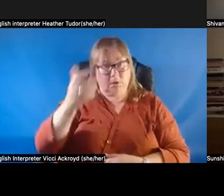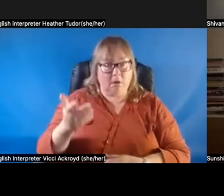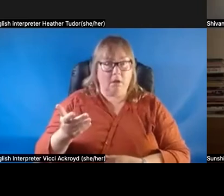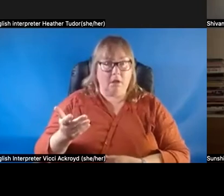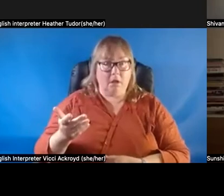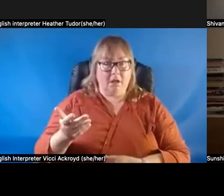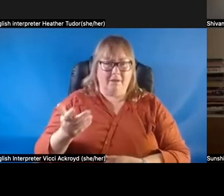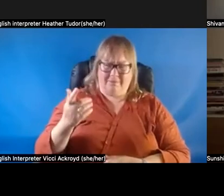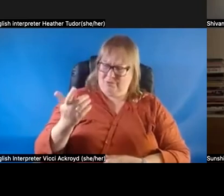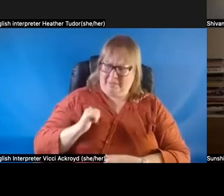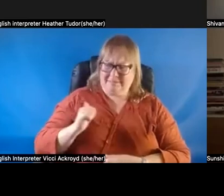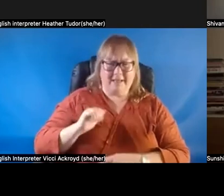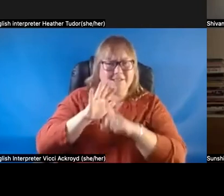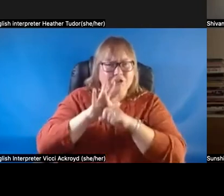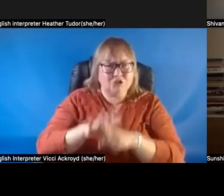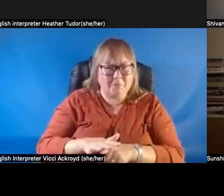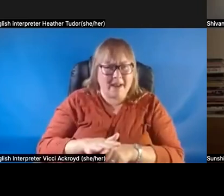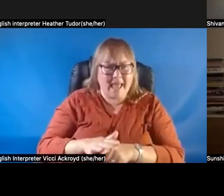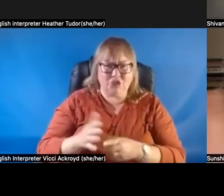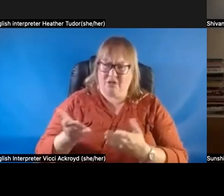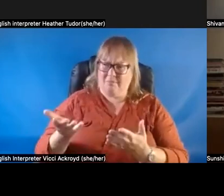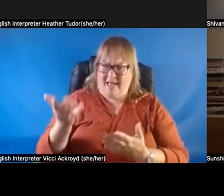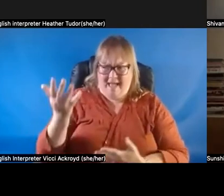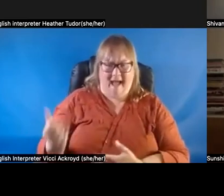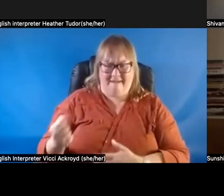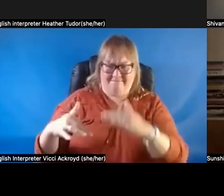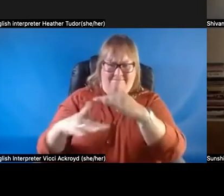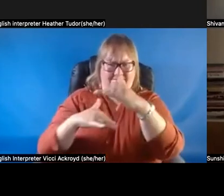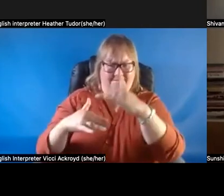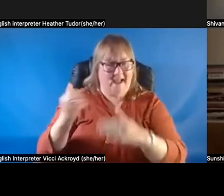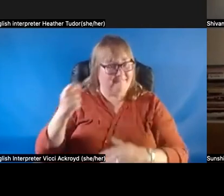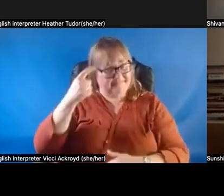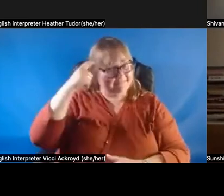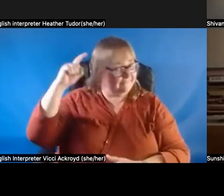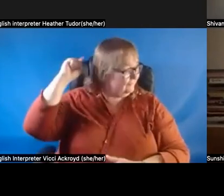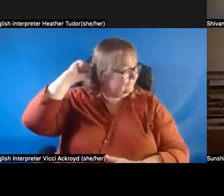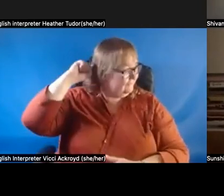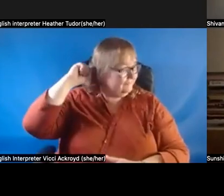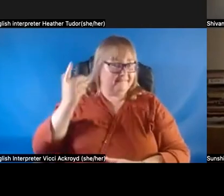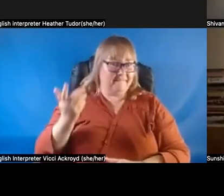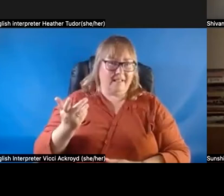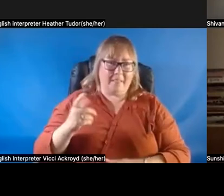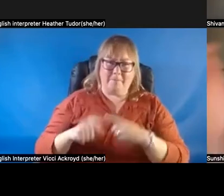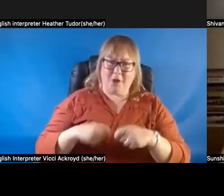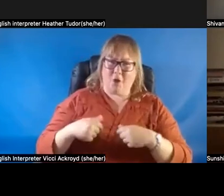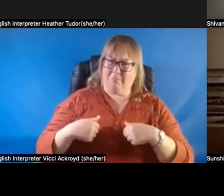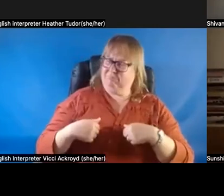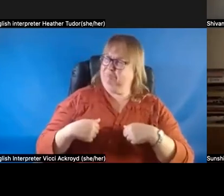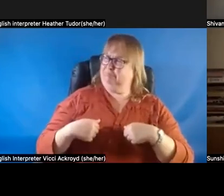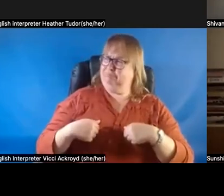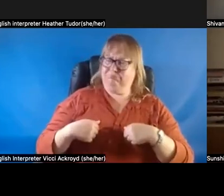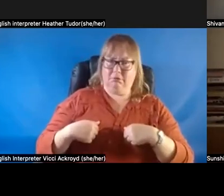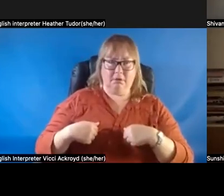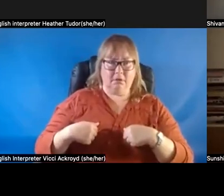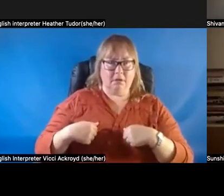they don't want to practice the discrimination. But it's just then I was questioning, like, what is education?